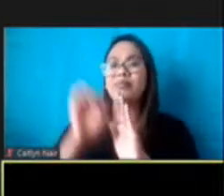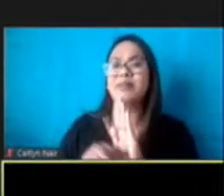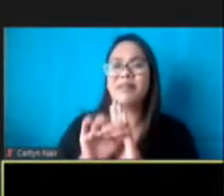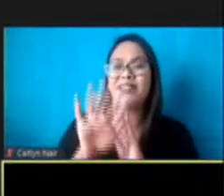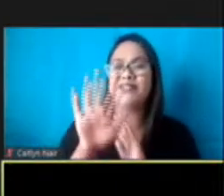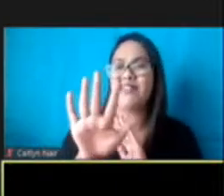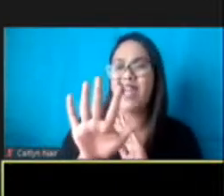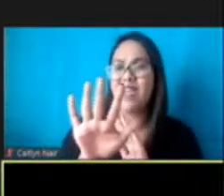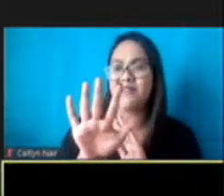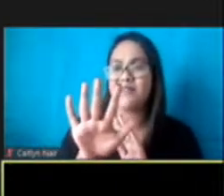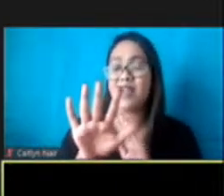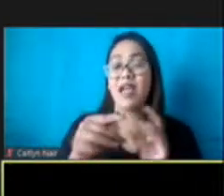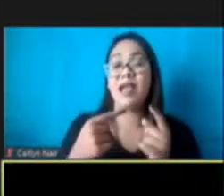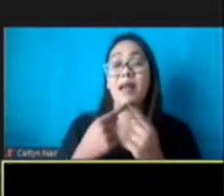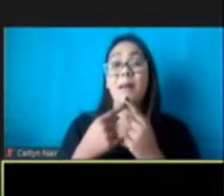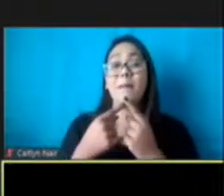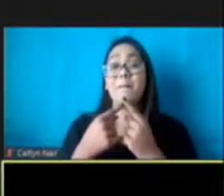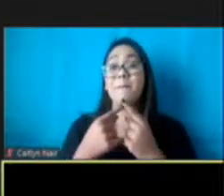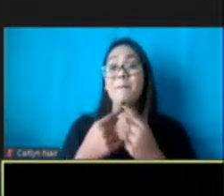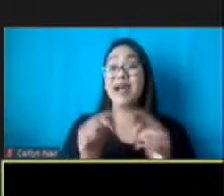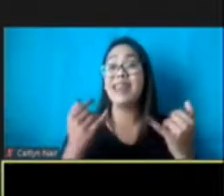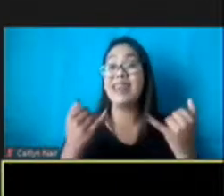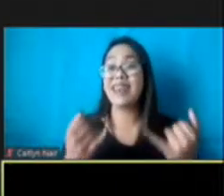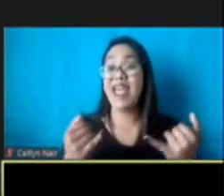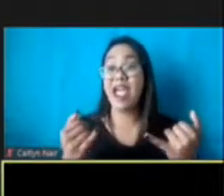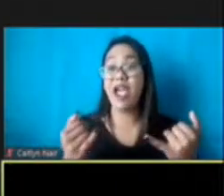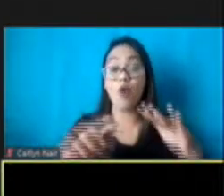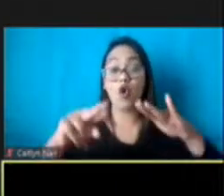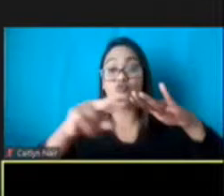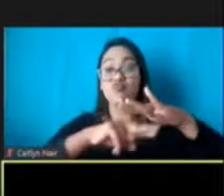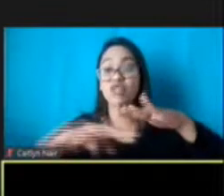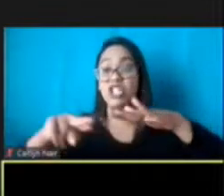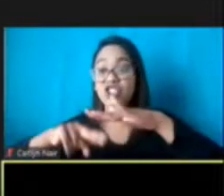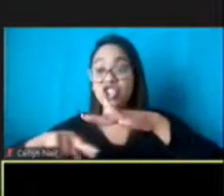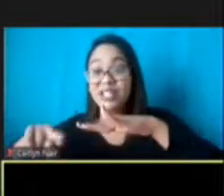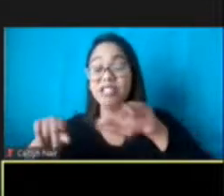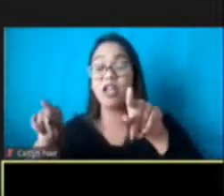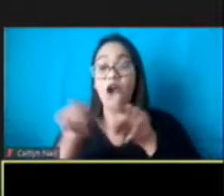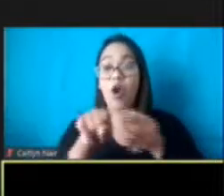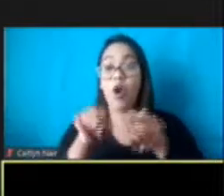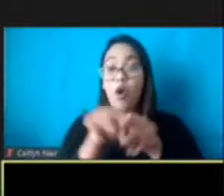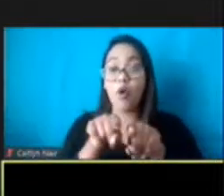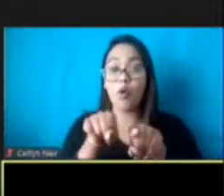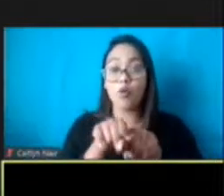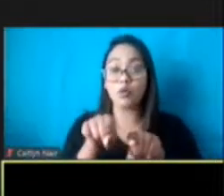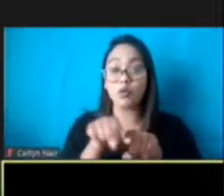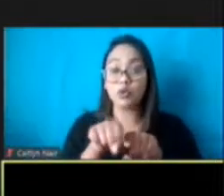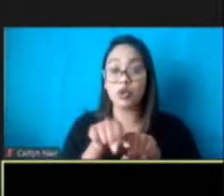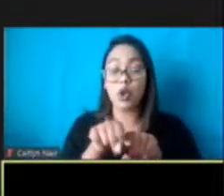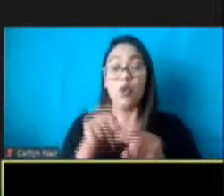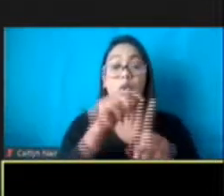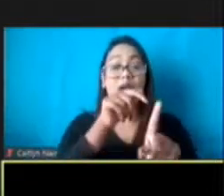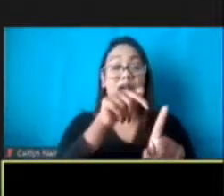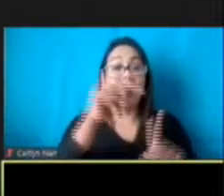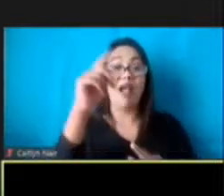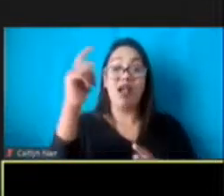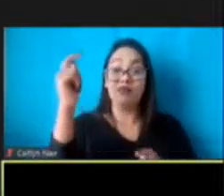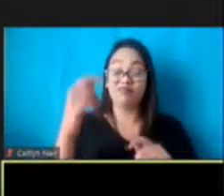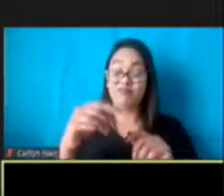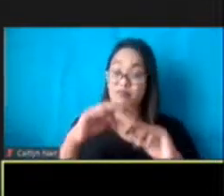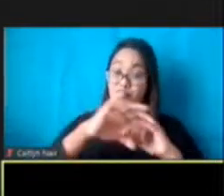no region or district in our province that has a single-digit incidence risk. So